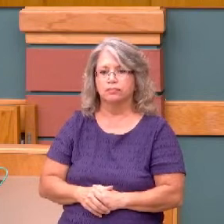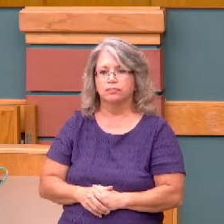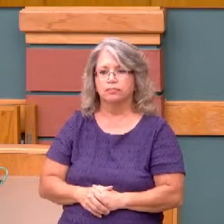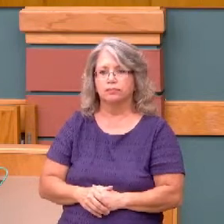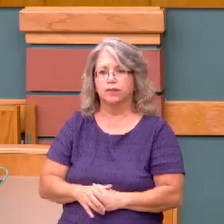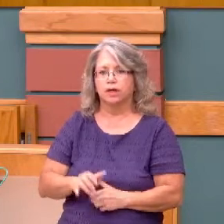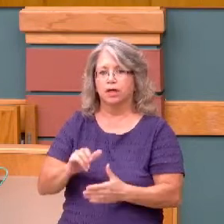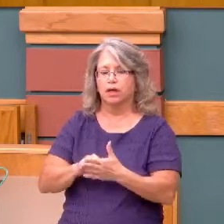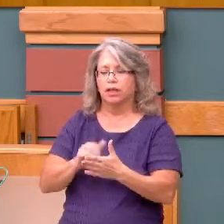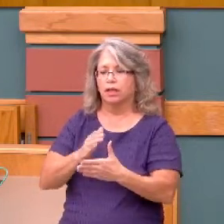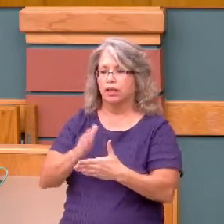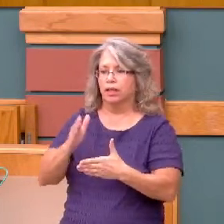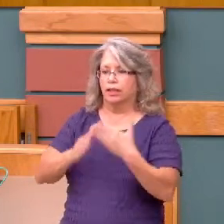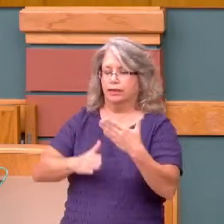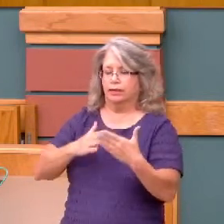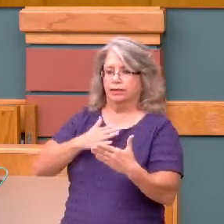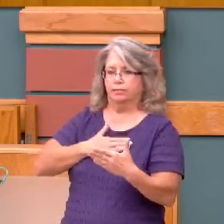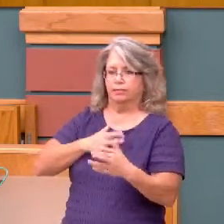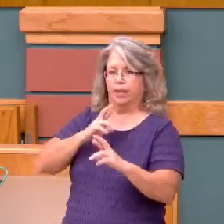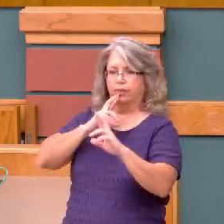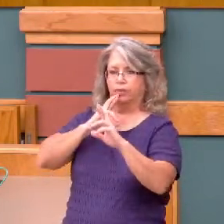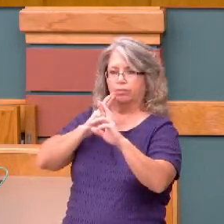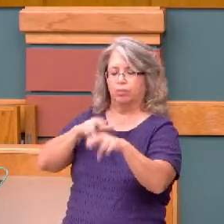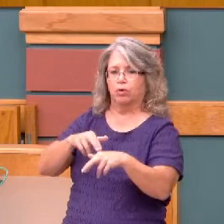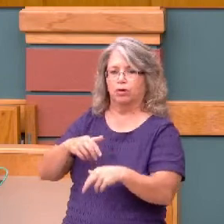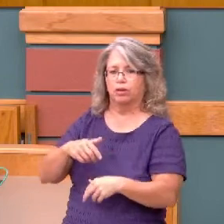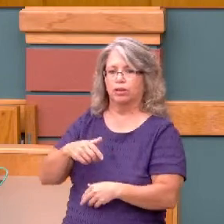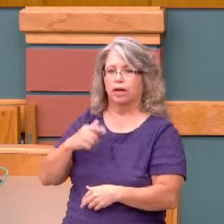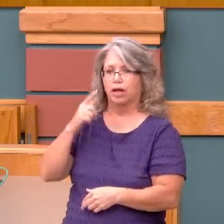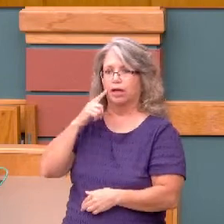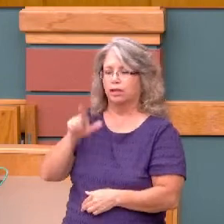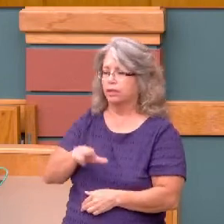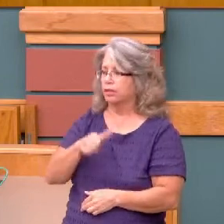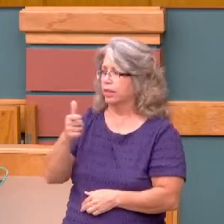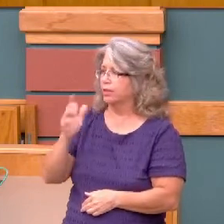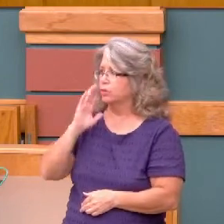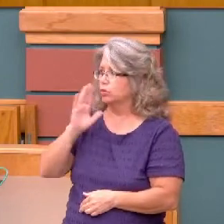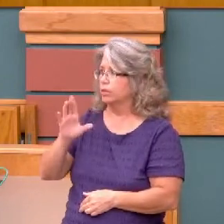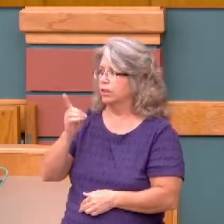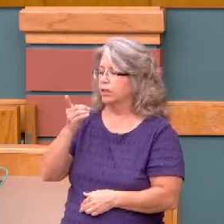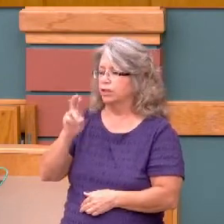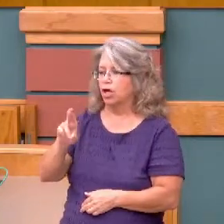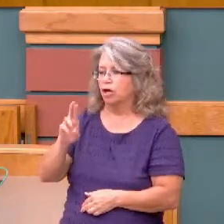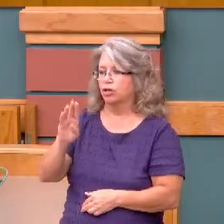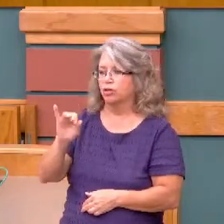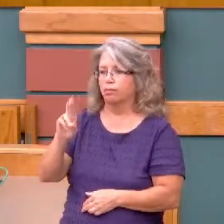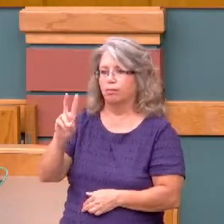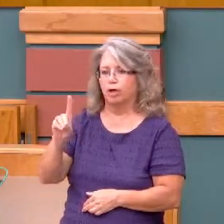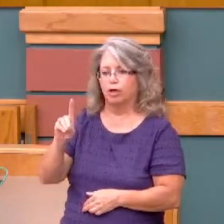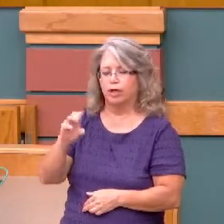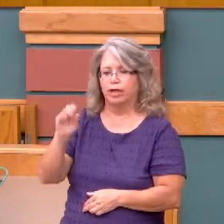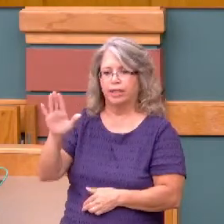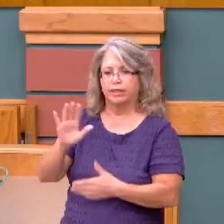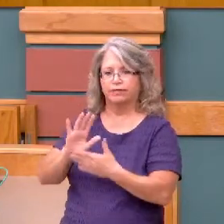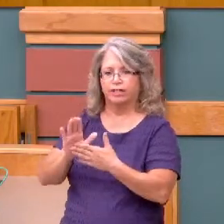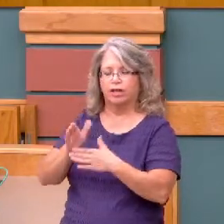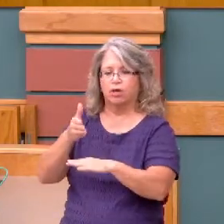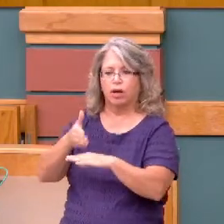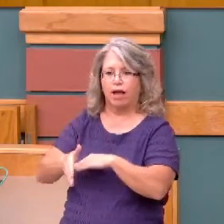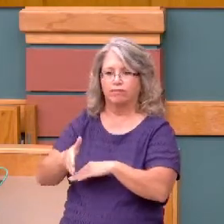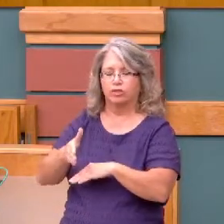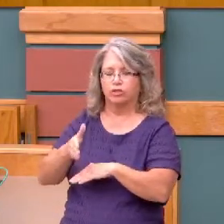That concludes my report. I'm going to be followed by Dr. Christopher Bird in his video, pending Gabby's